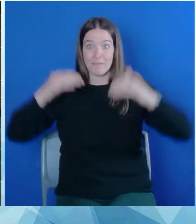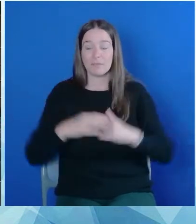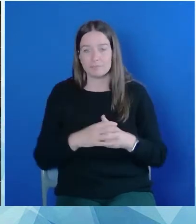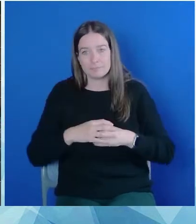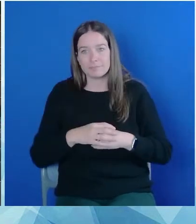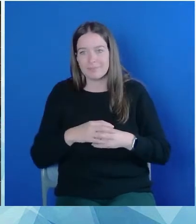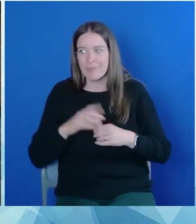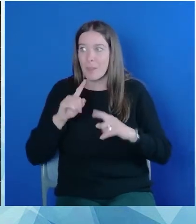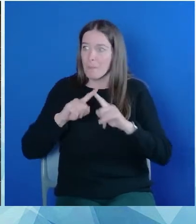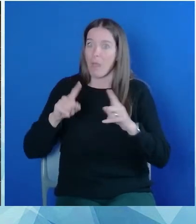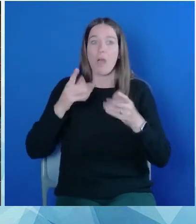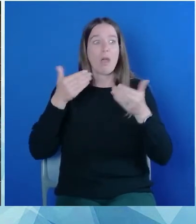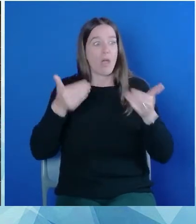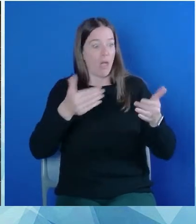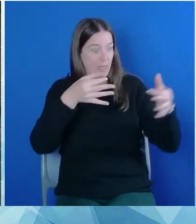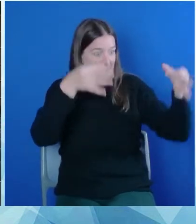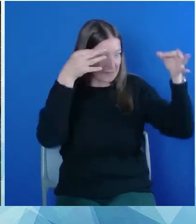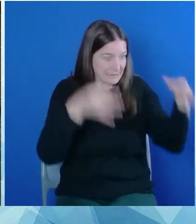with your staff is unprofessional.